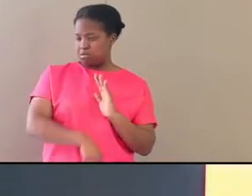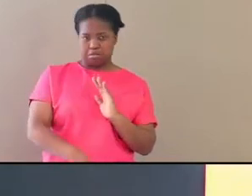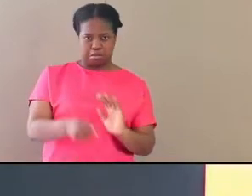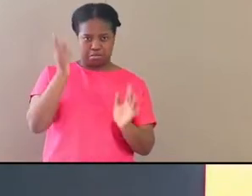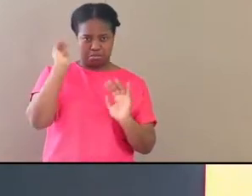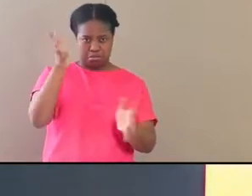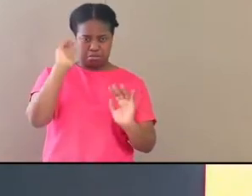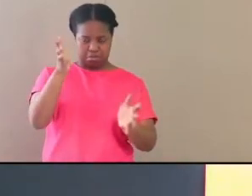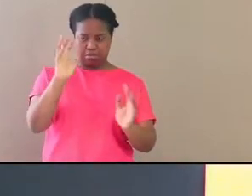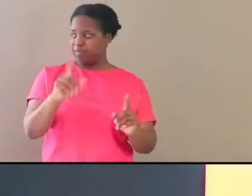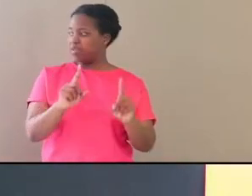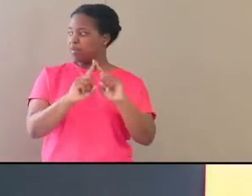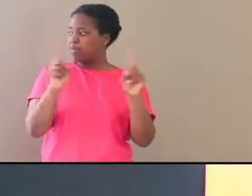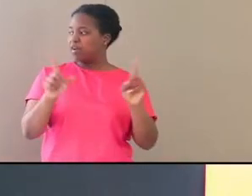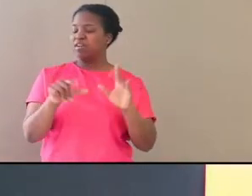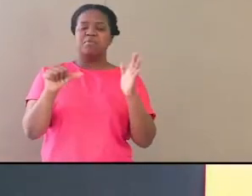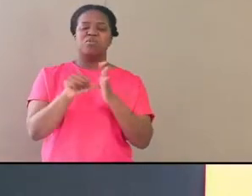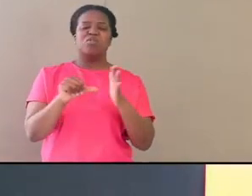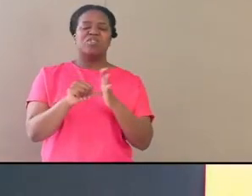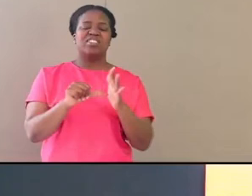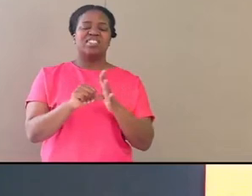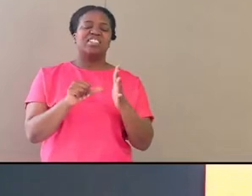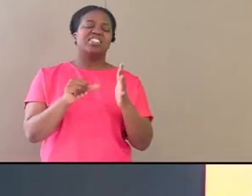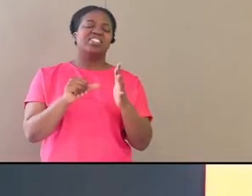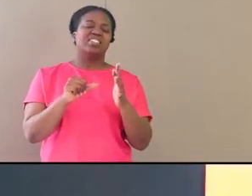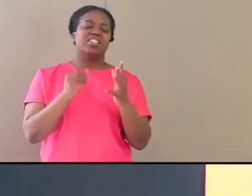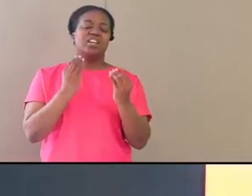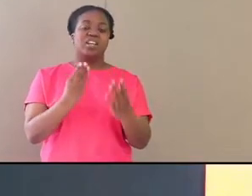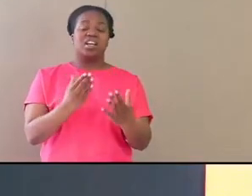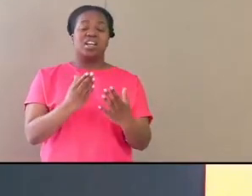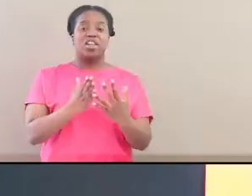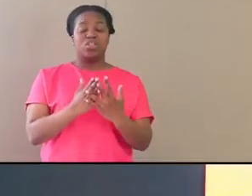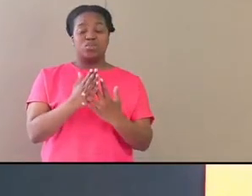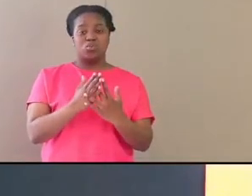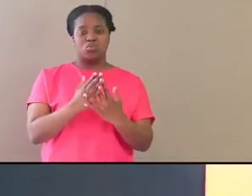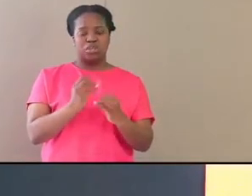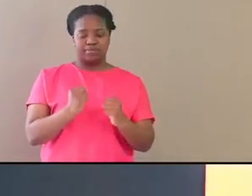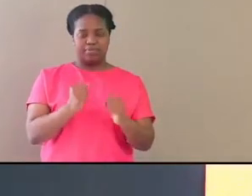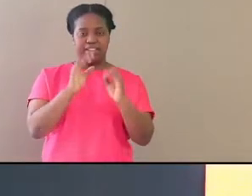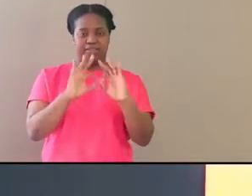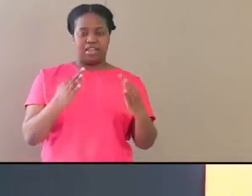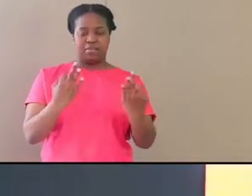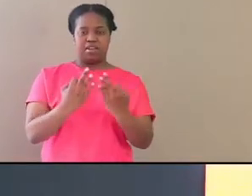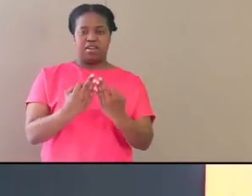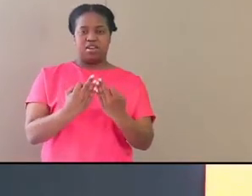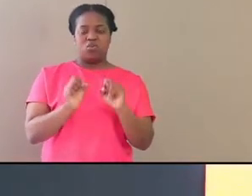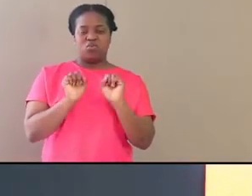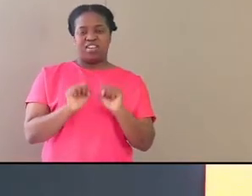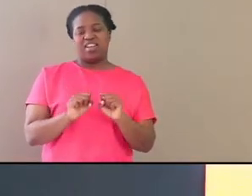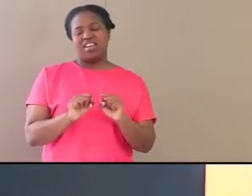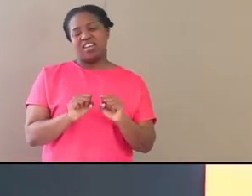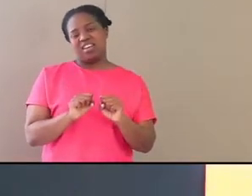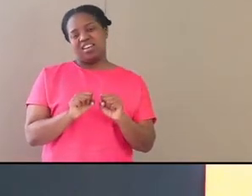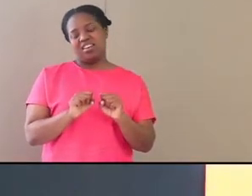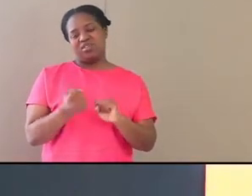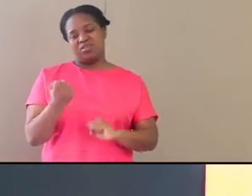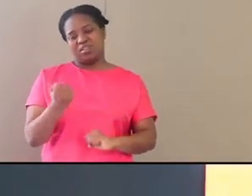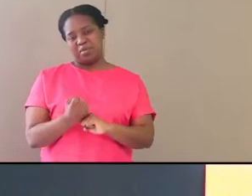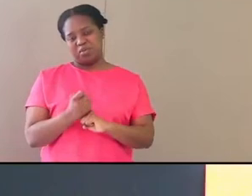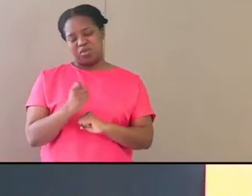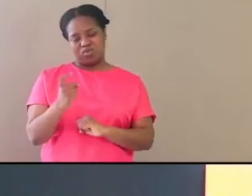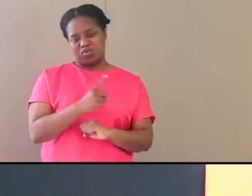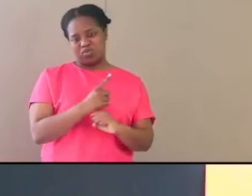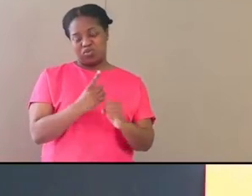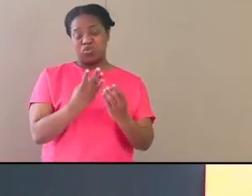again, it's important to indicate that it is through strong families that we can be able to support our